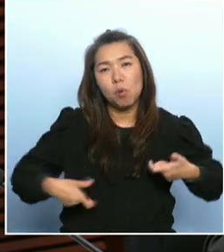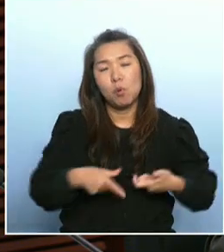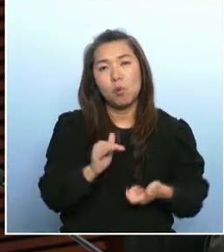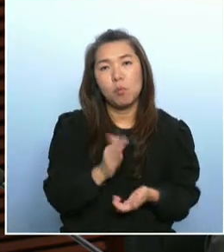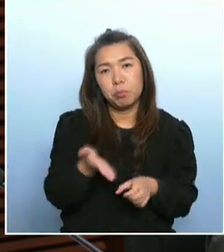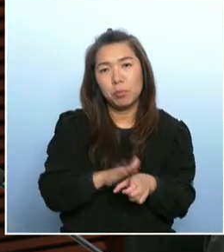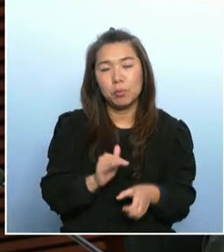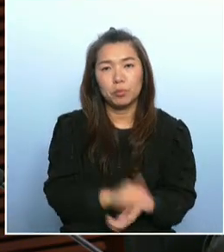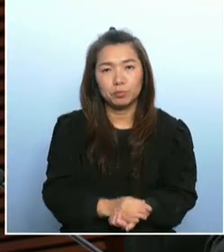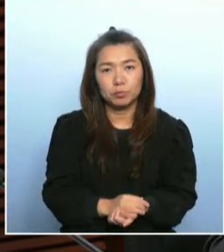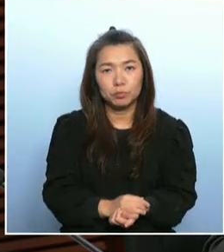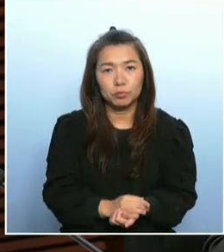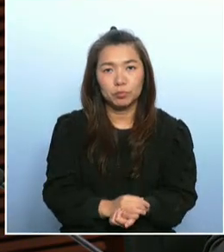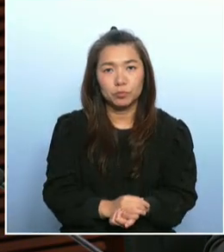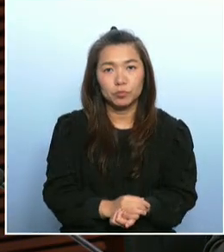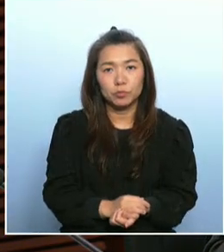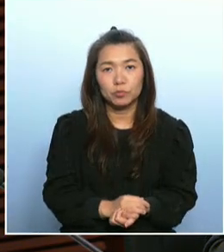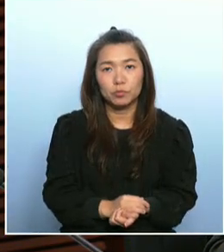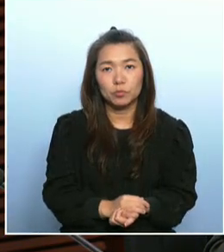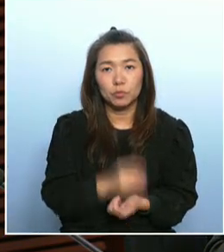medical and rehabilitation supplies.